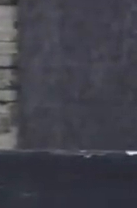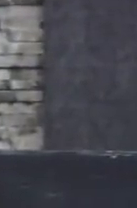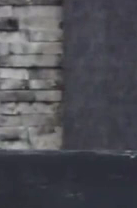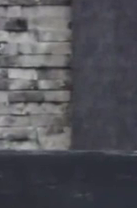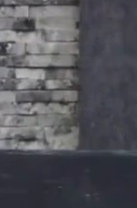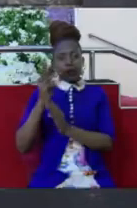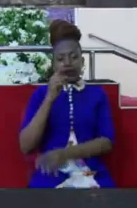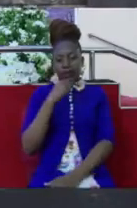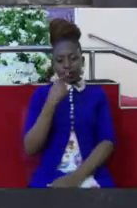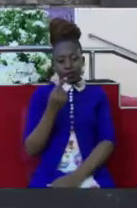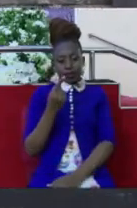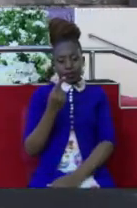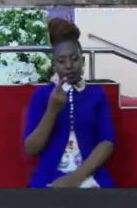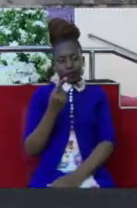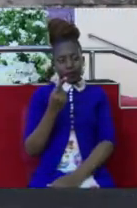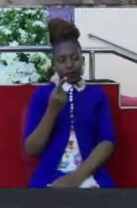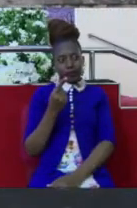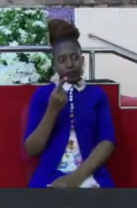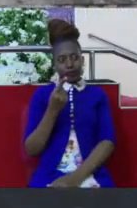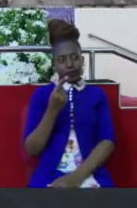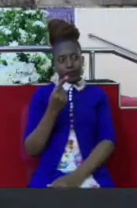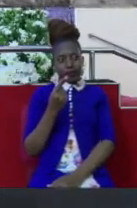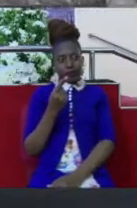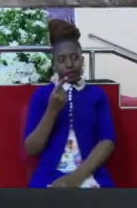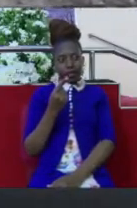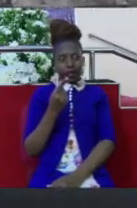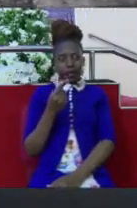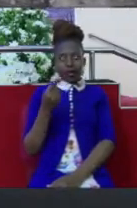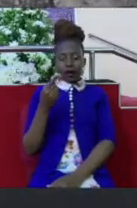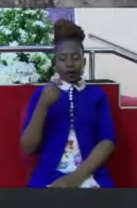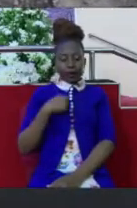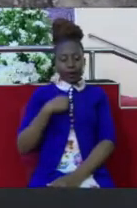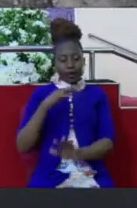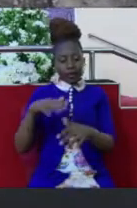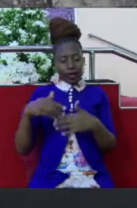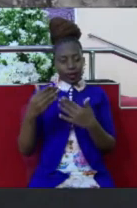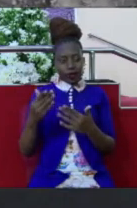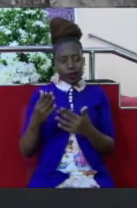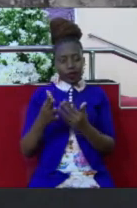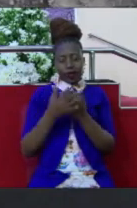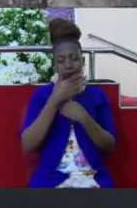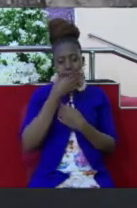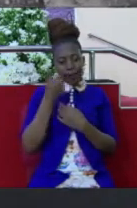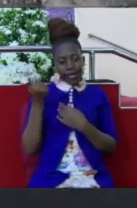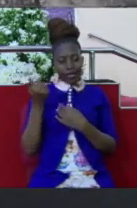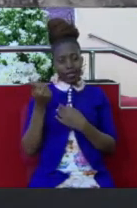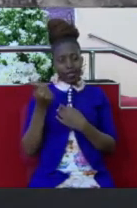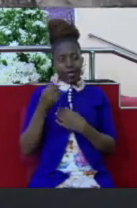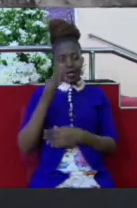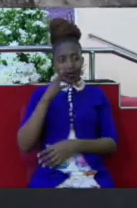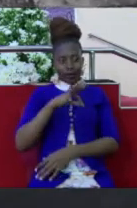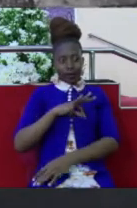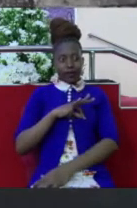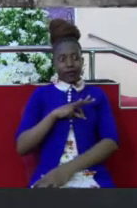sikukulipa tu, I gave you the best interest. Nilikupatia pia na faida juu yake. Now, if you want